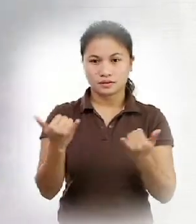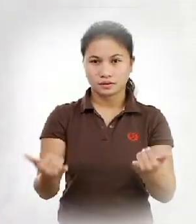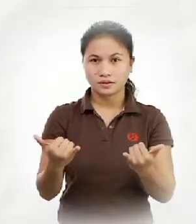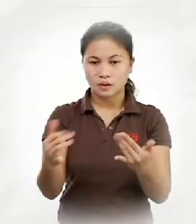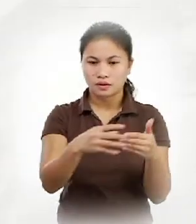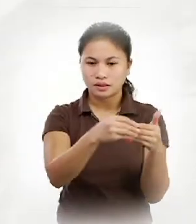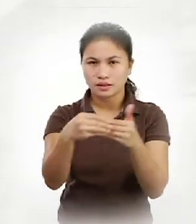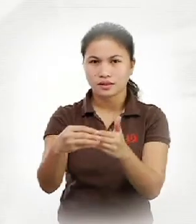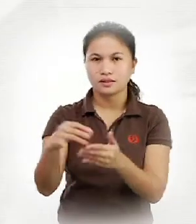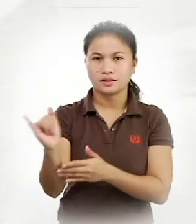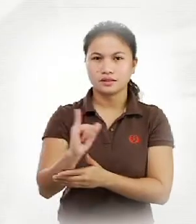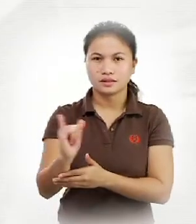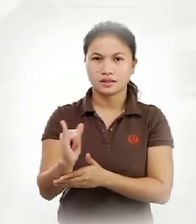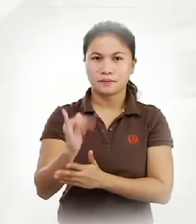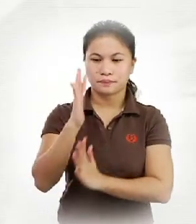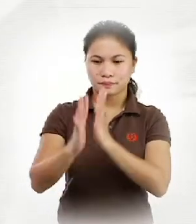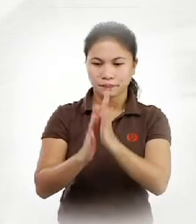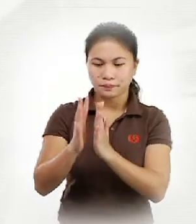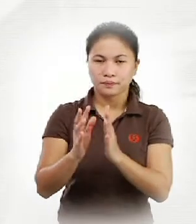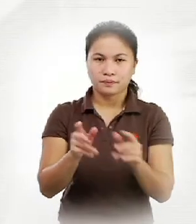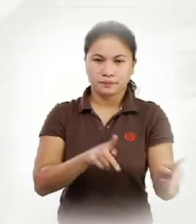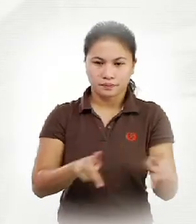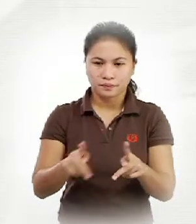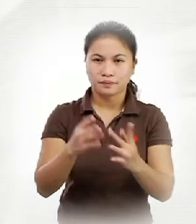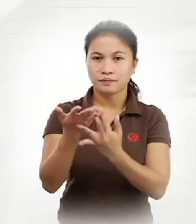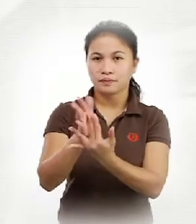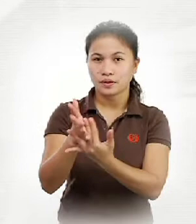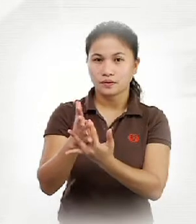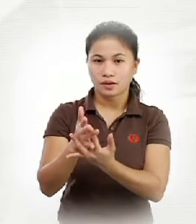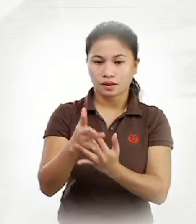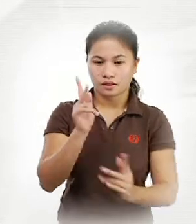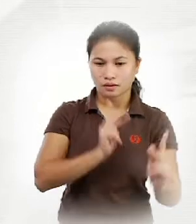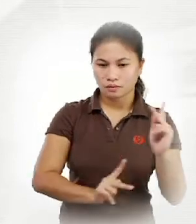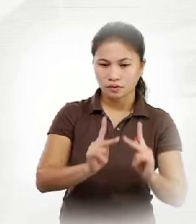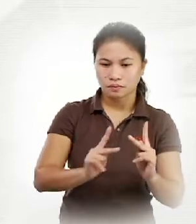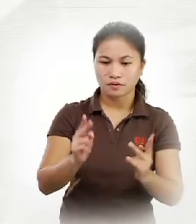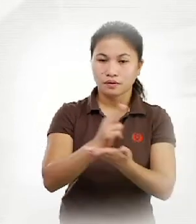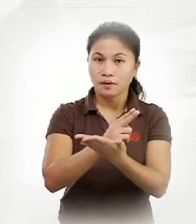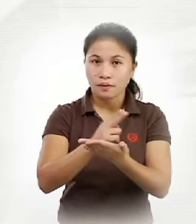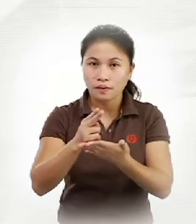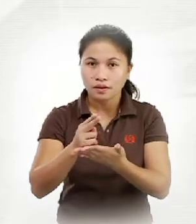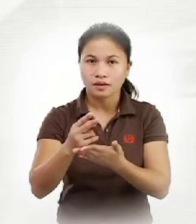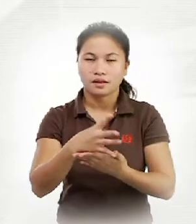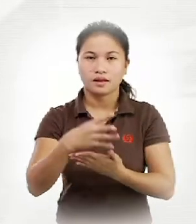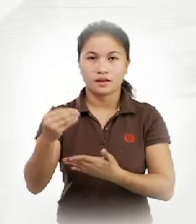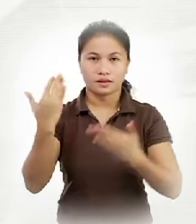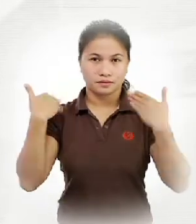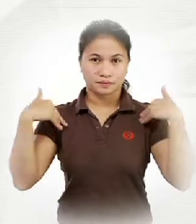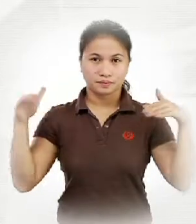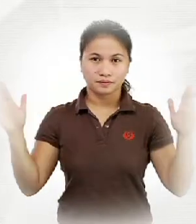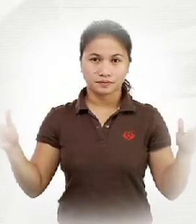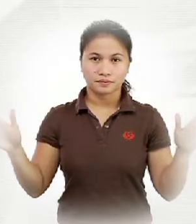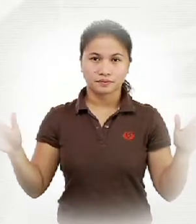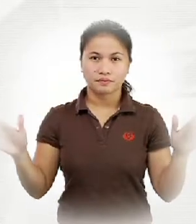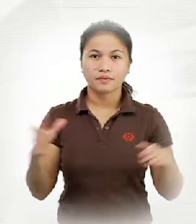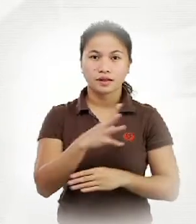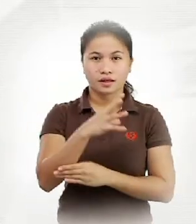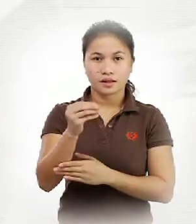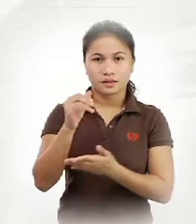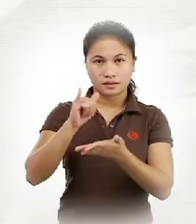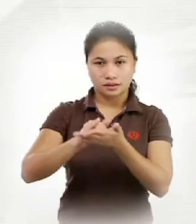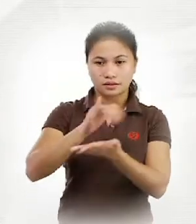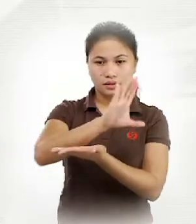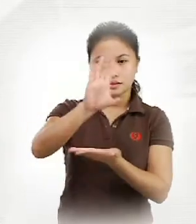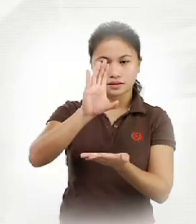banquet between human beings, the holy ones, and the angels. And this is